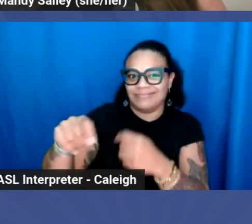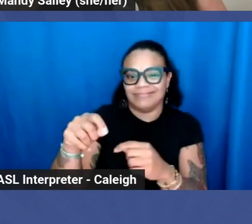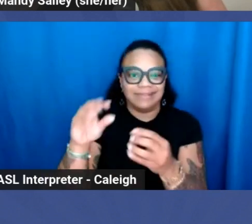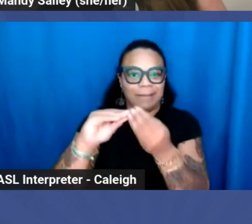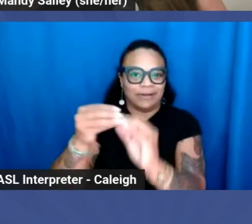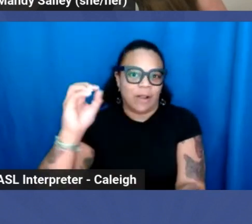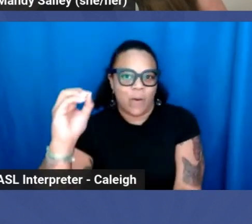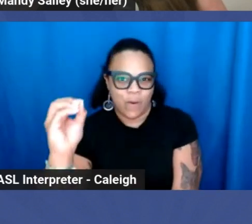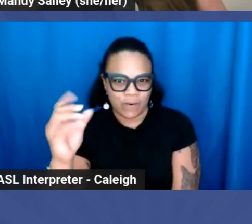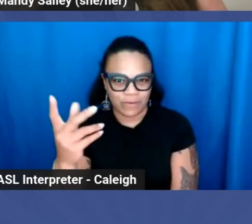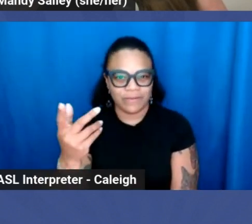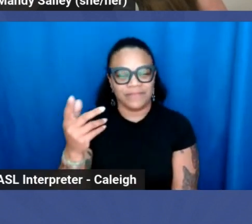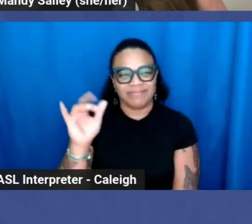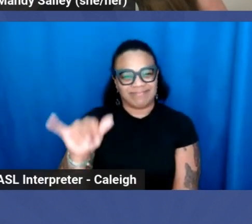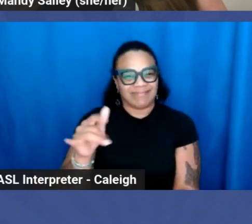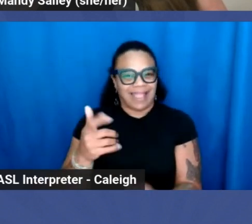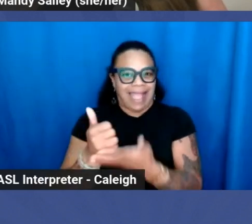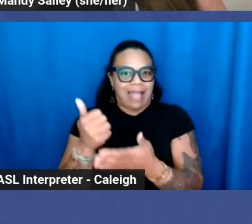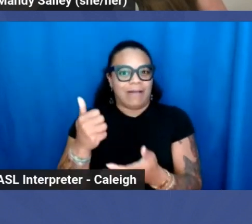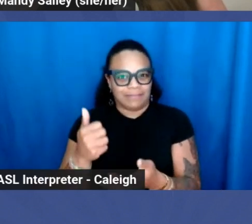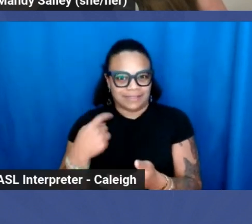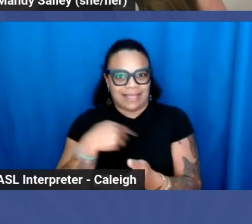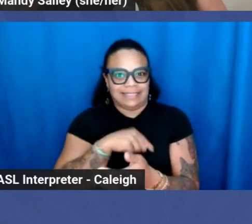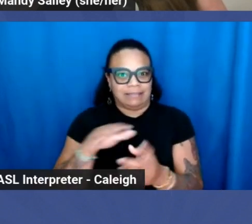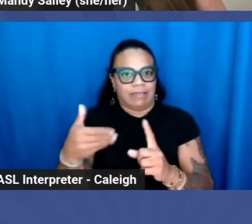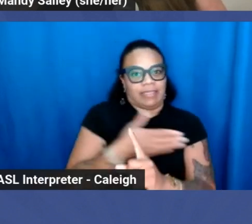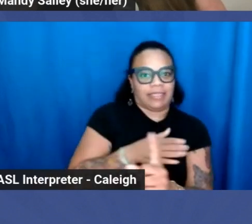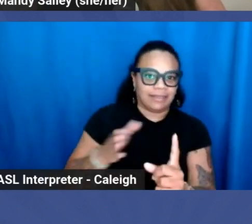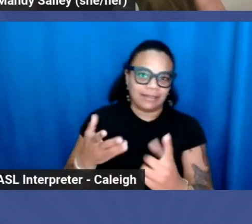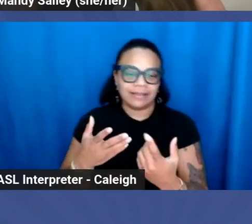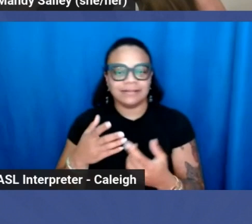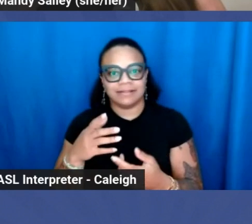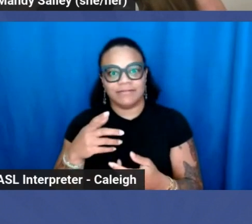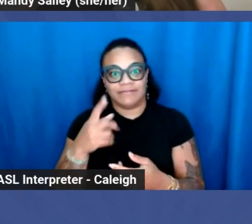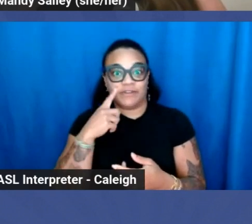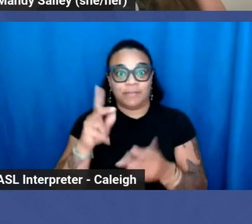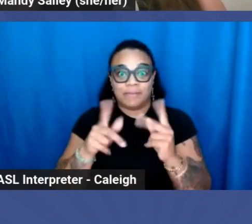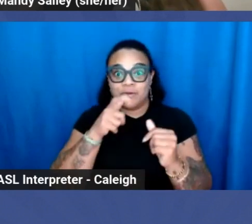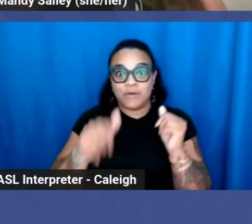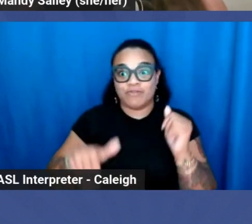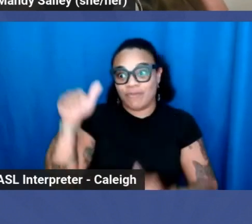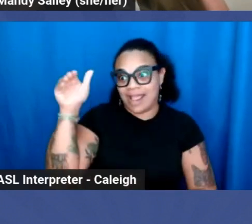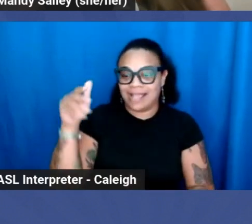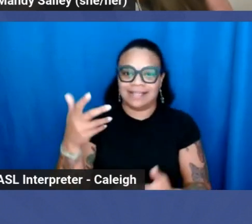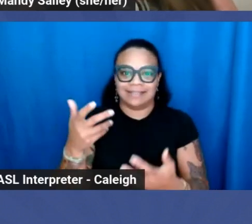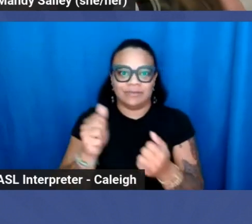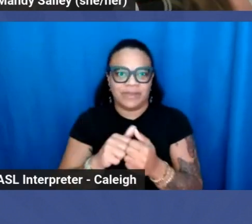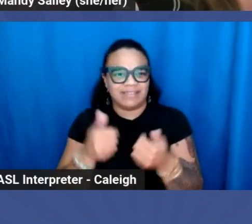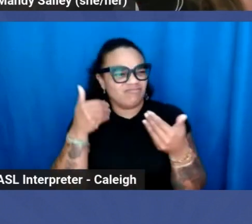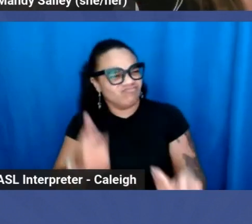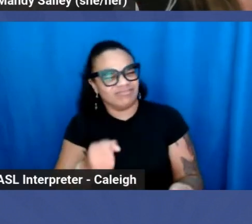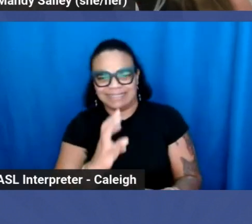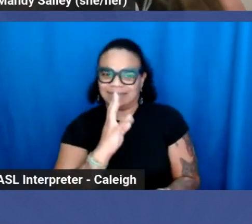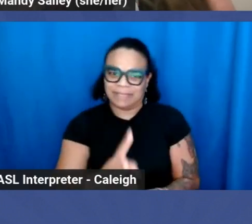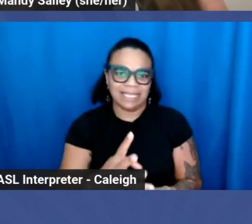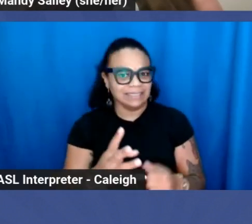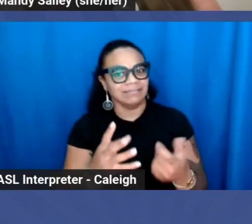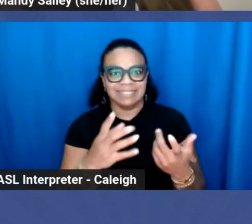was really raised in this like say abortion, like say the words, like we need to fight back against abortion stigma, like kind of